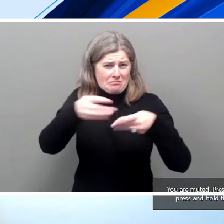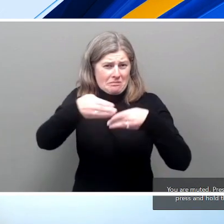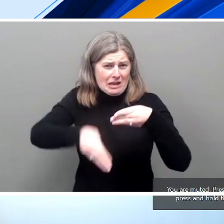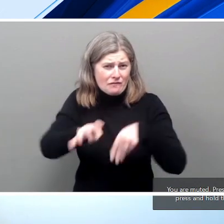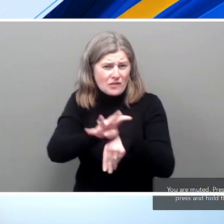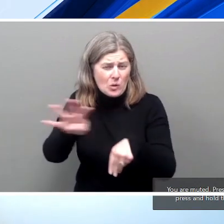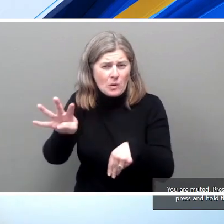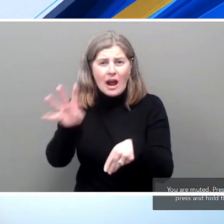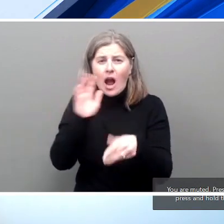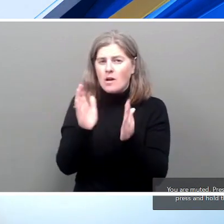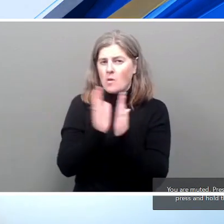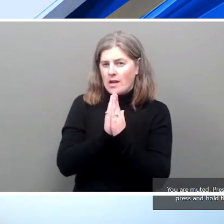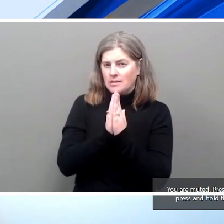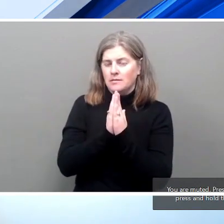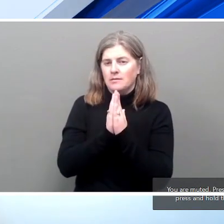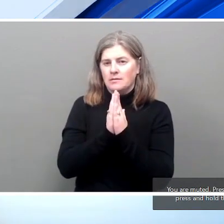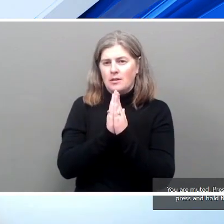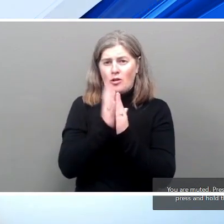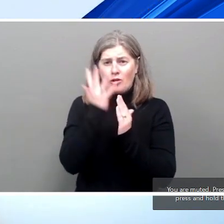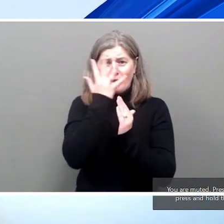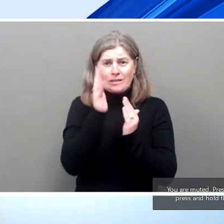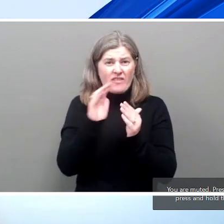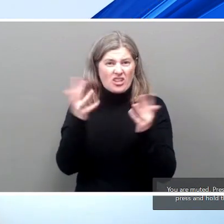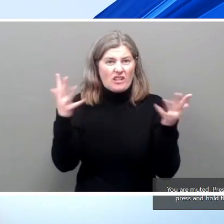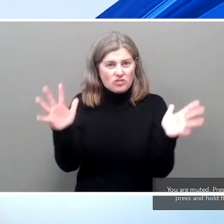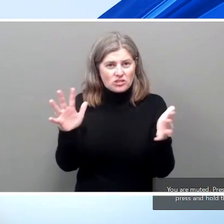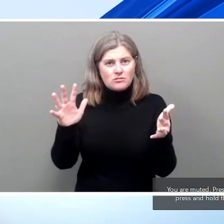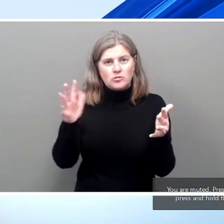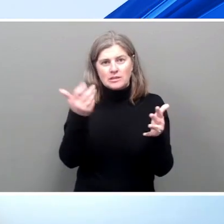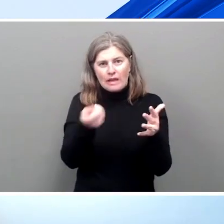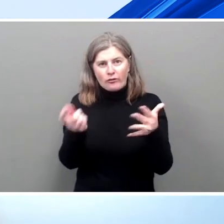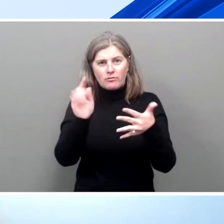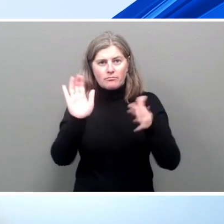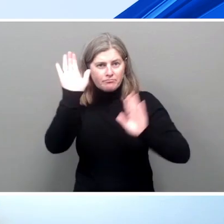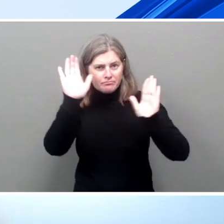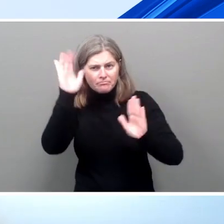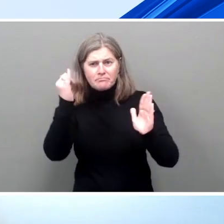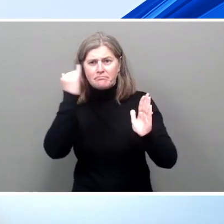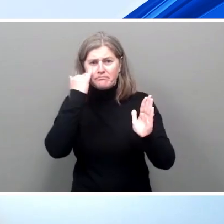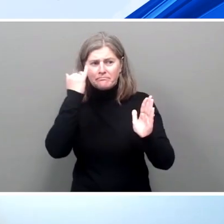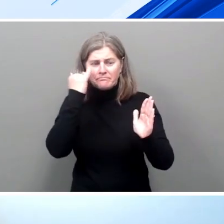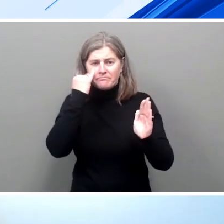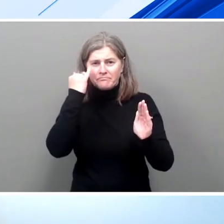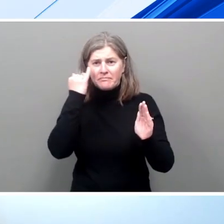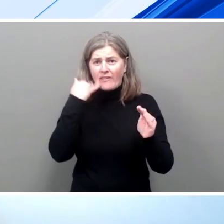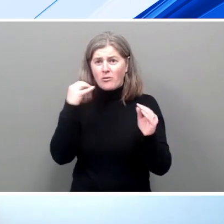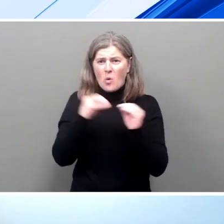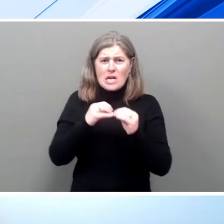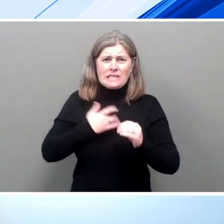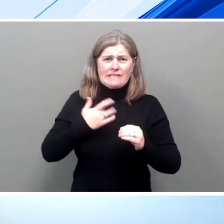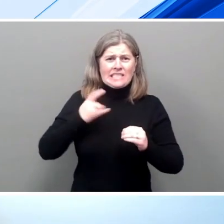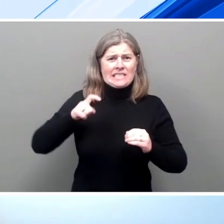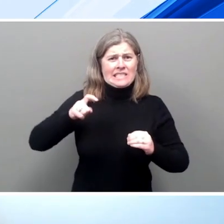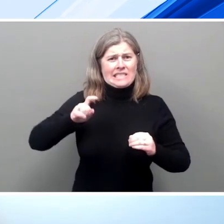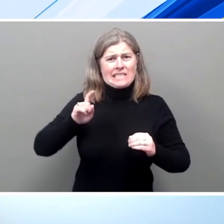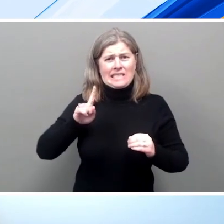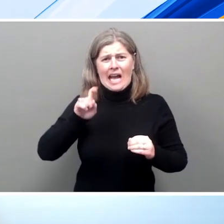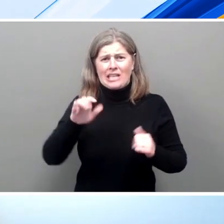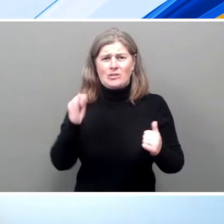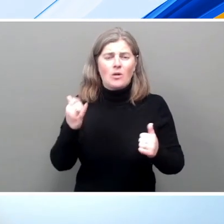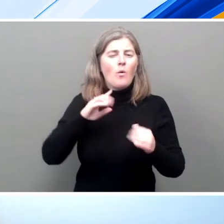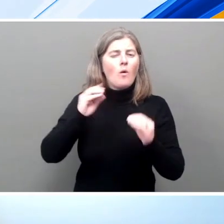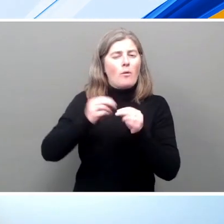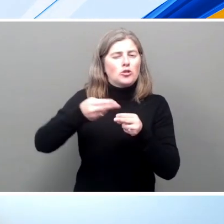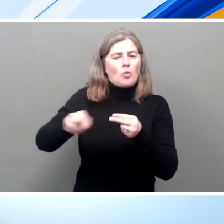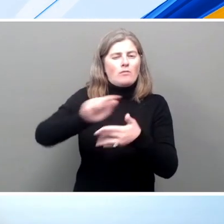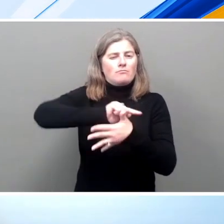would request that it looks like everybody's had a chance to ask multiple questions. If you have pressing questions that you'd really like to ask today, we'll do one more short